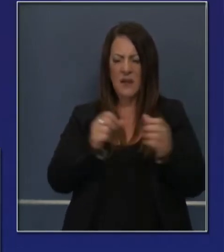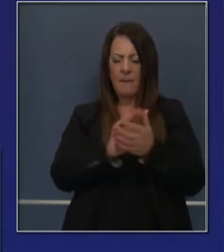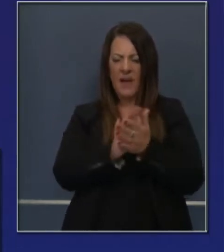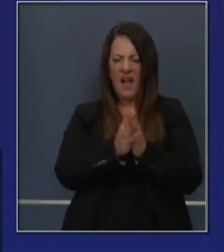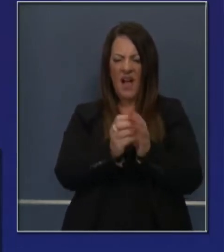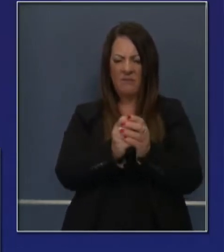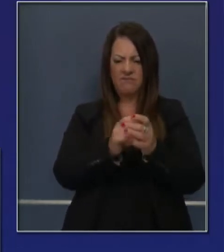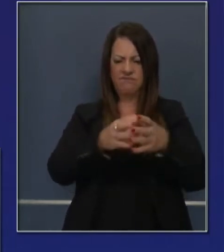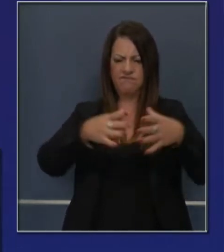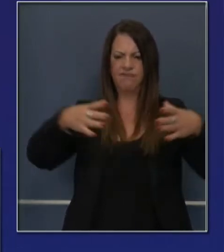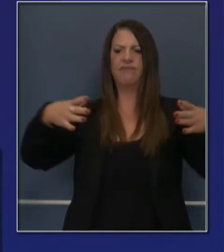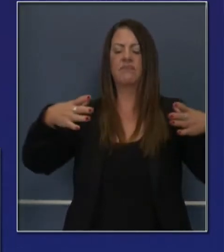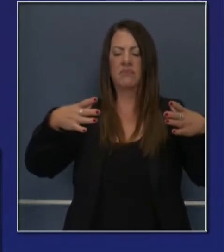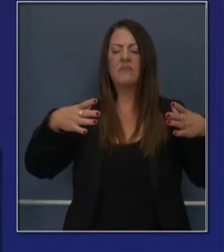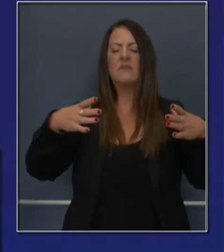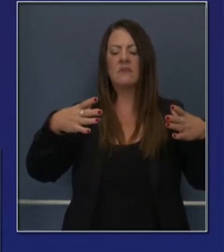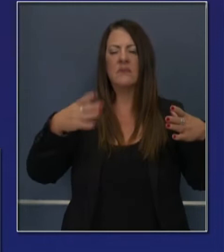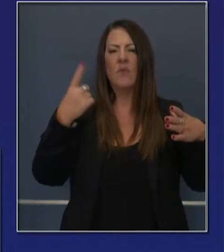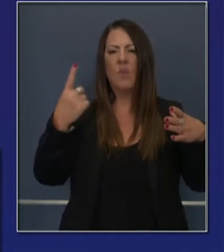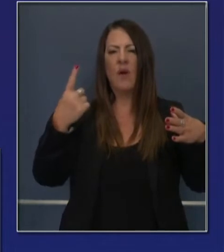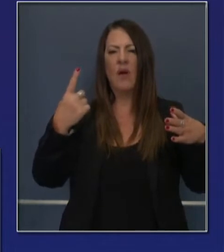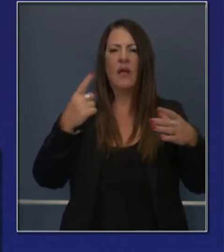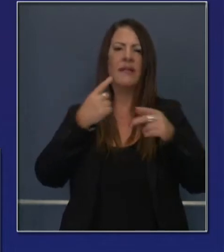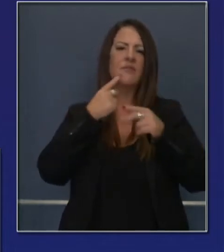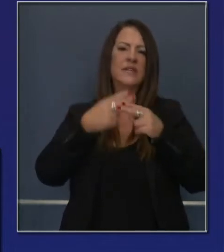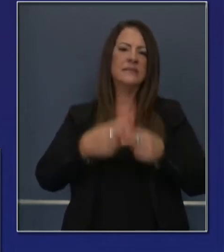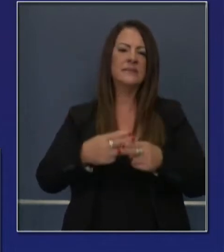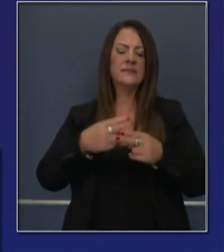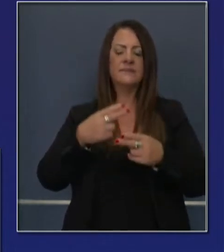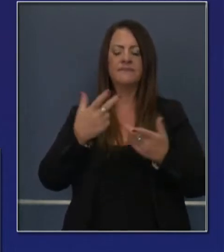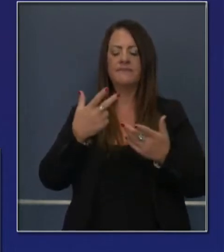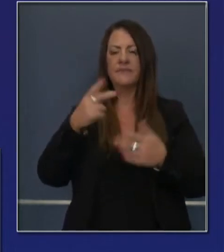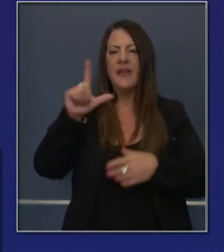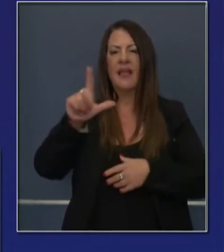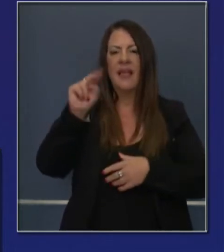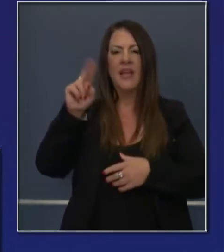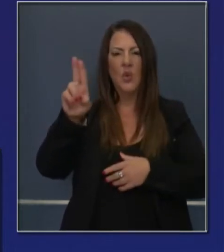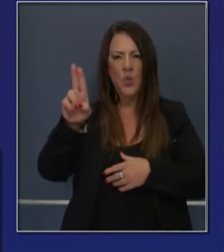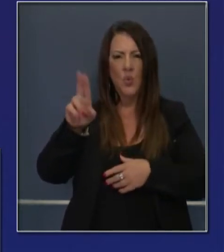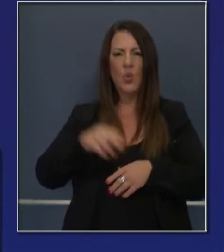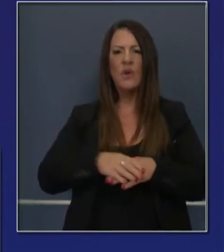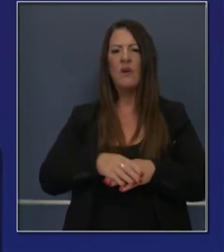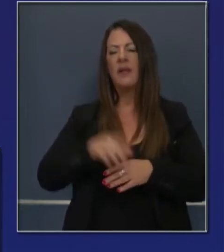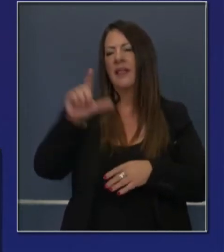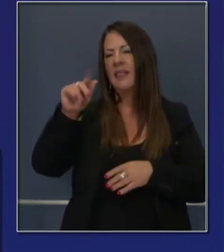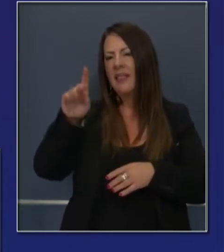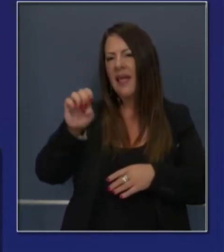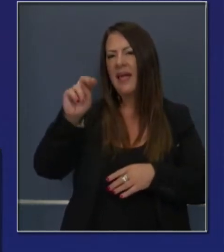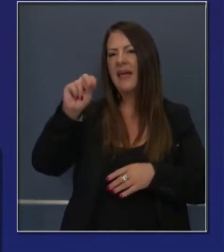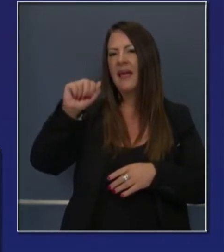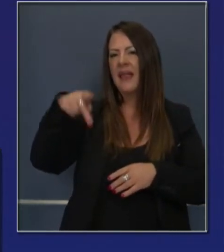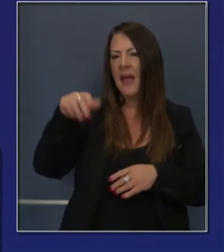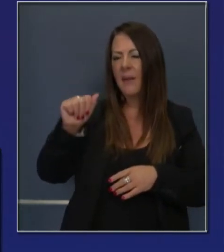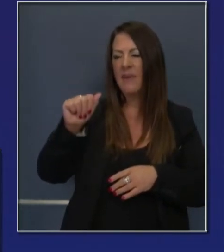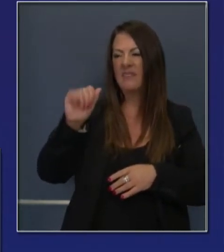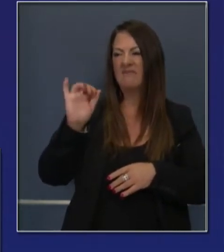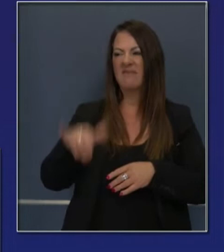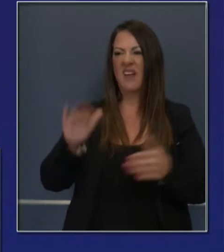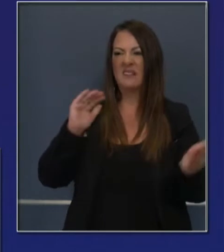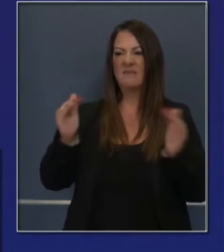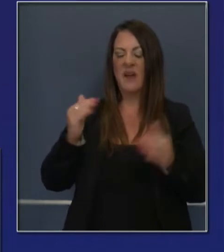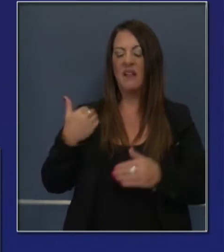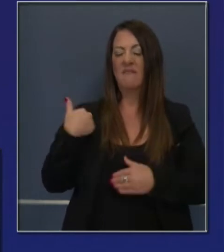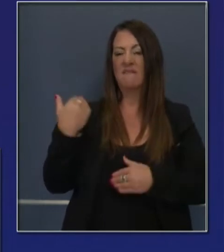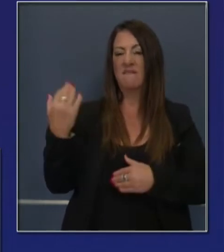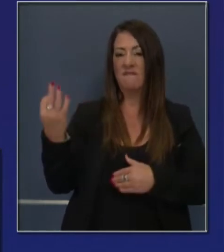one larger fire, the LNU complex, Lake Napa area in the state of California. Friday was